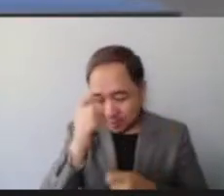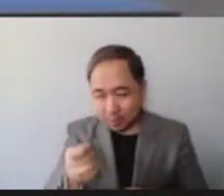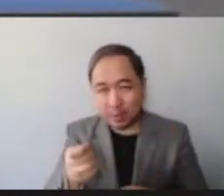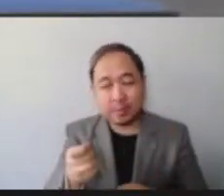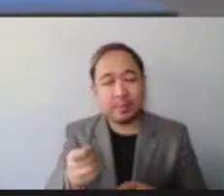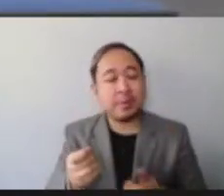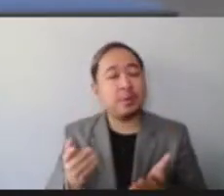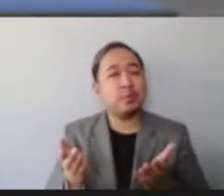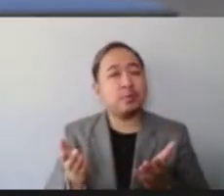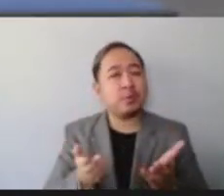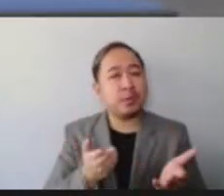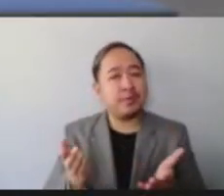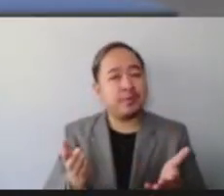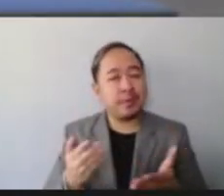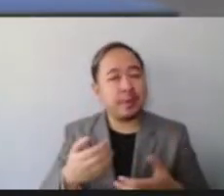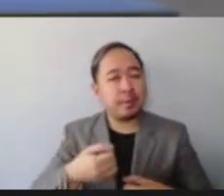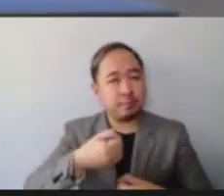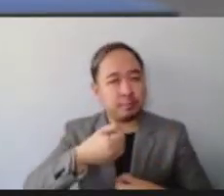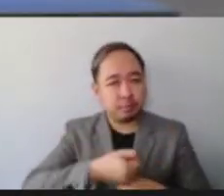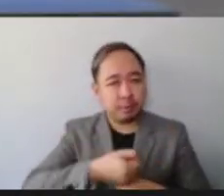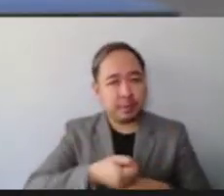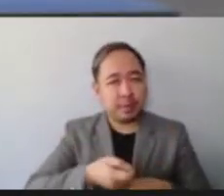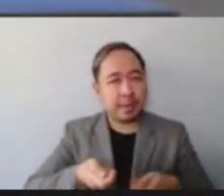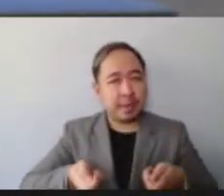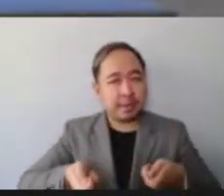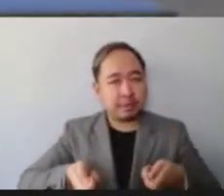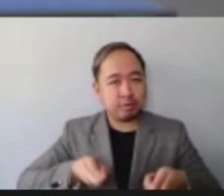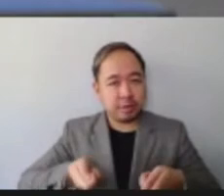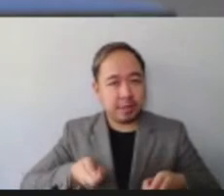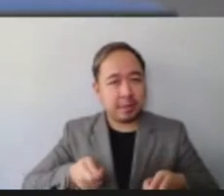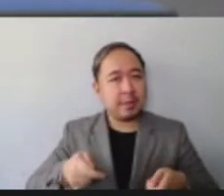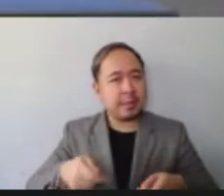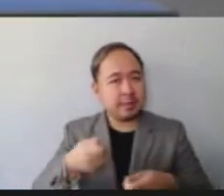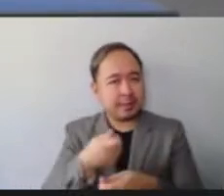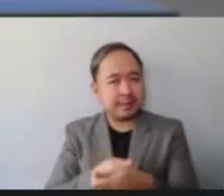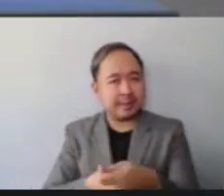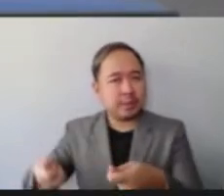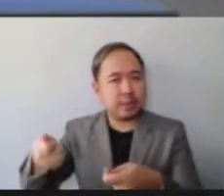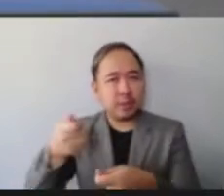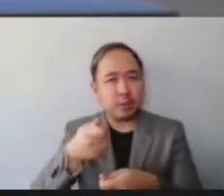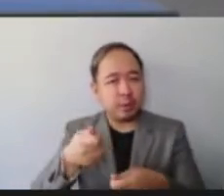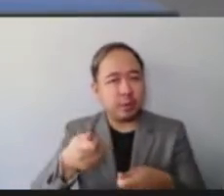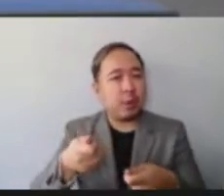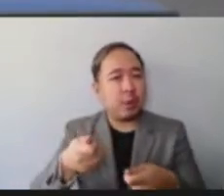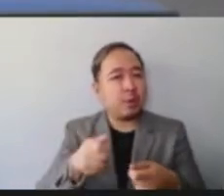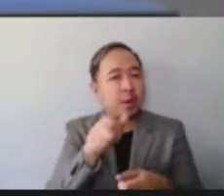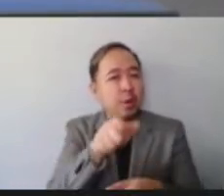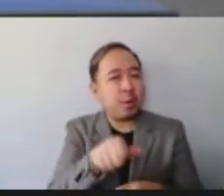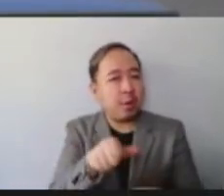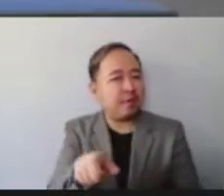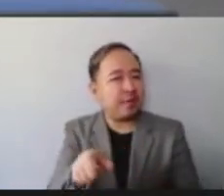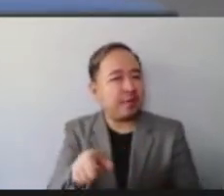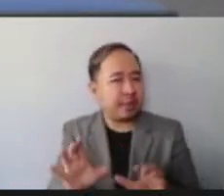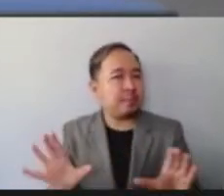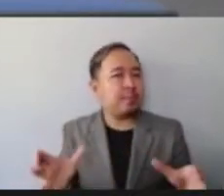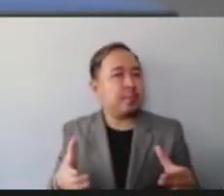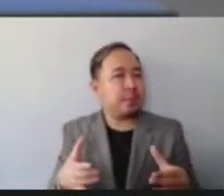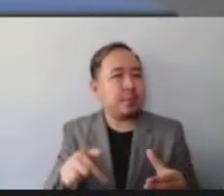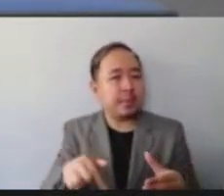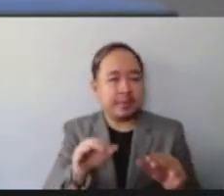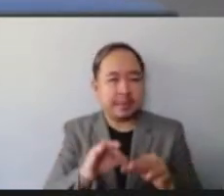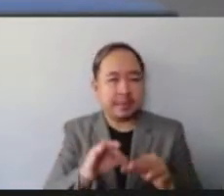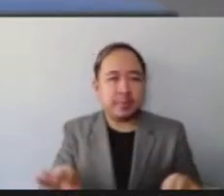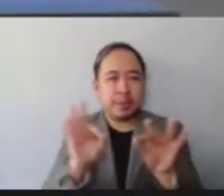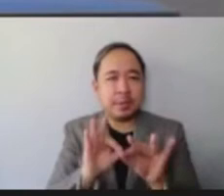serve as the chair of the senior officials segment of this important meeting and I thank you all for the confidence placed in